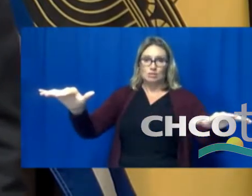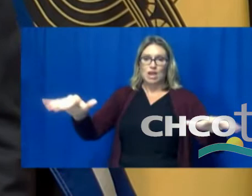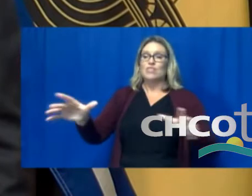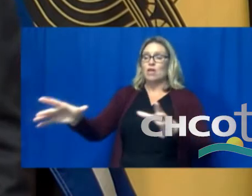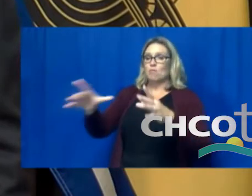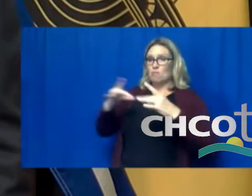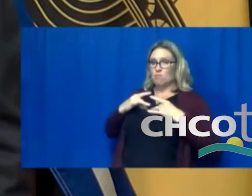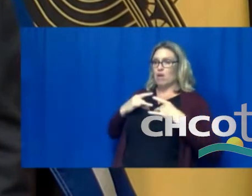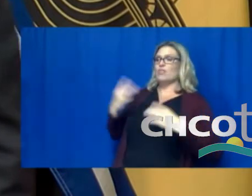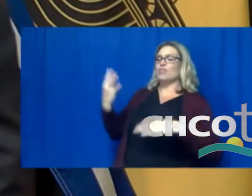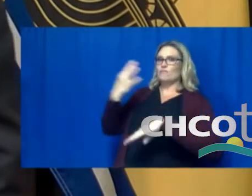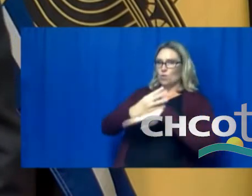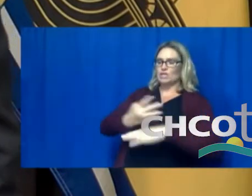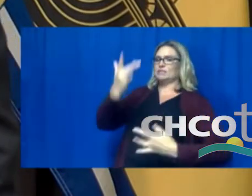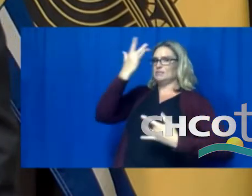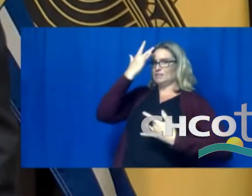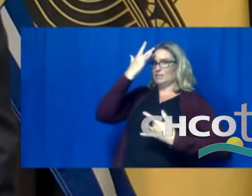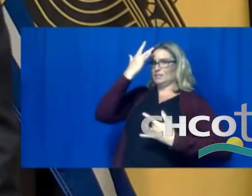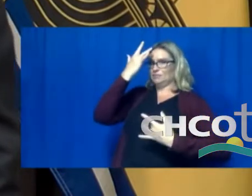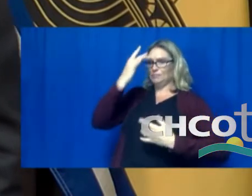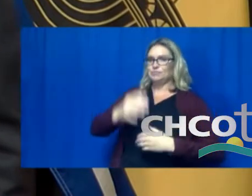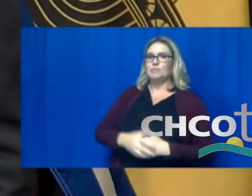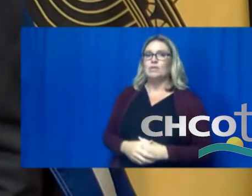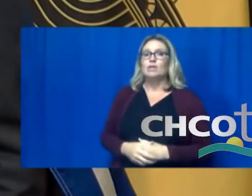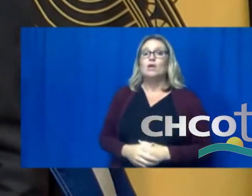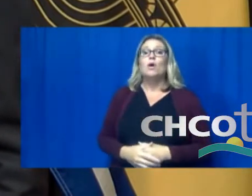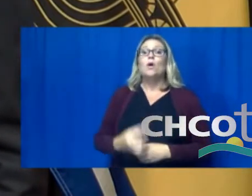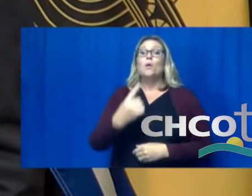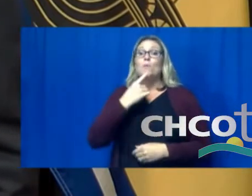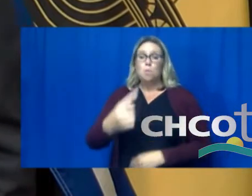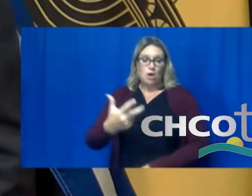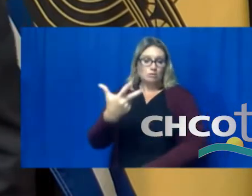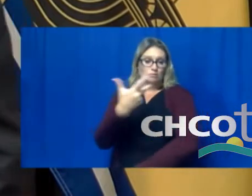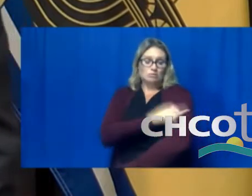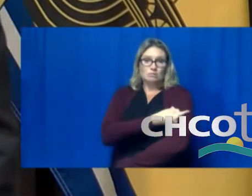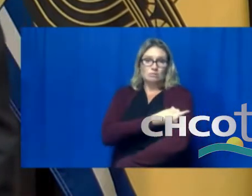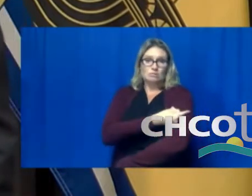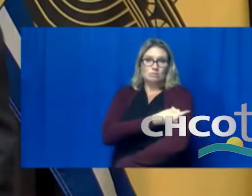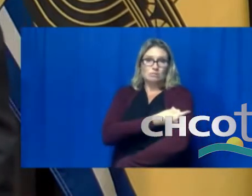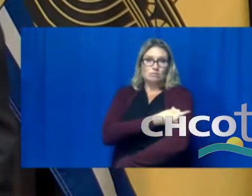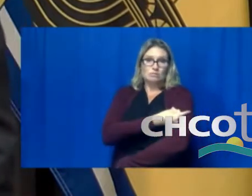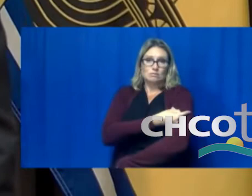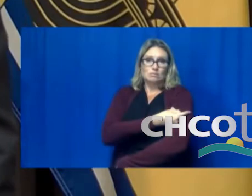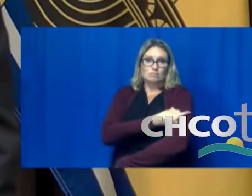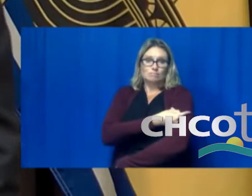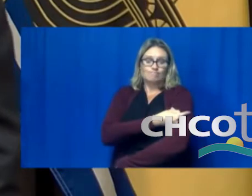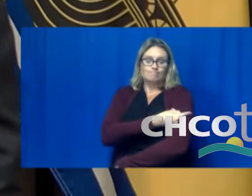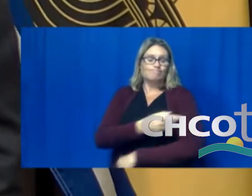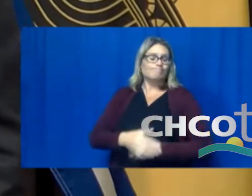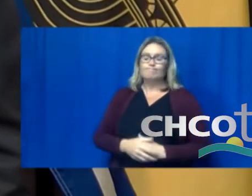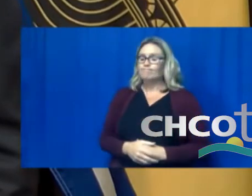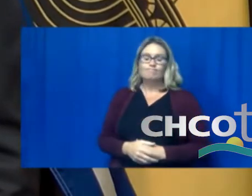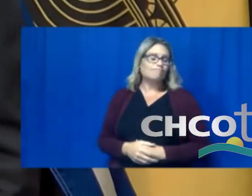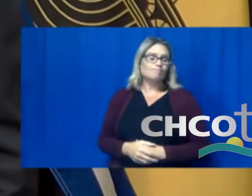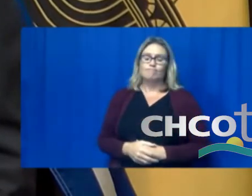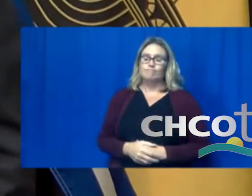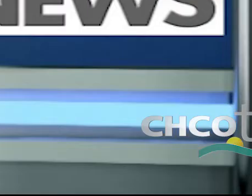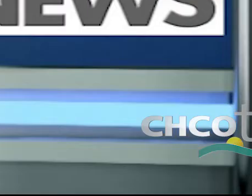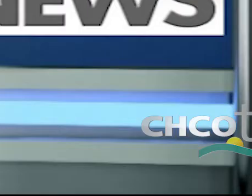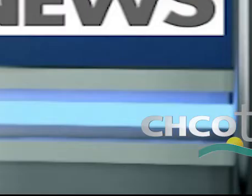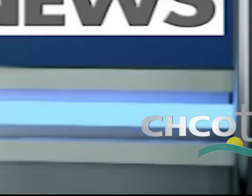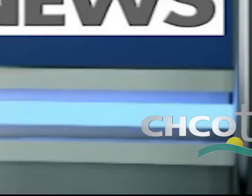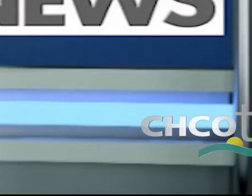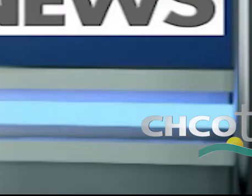bad news is the Delta variant appears to be more likely to lead to hospitalization and death, especially if you're